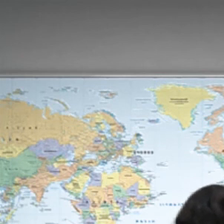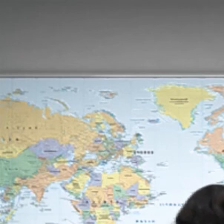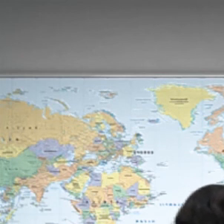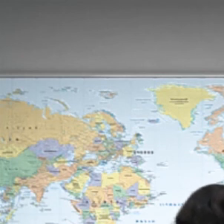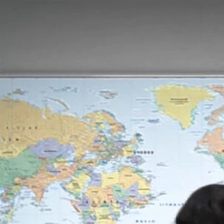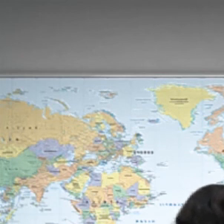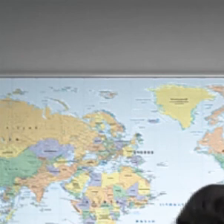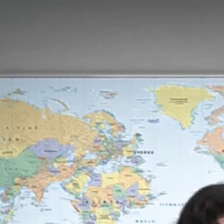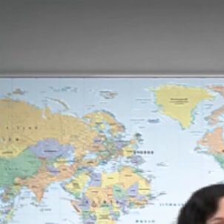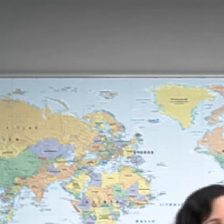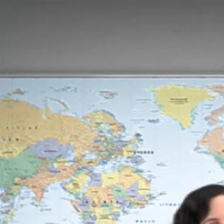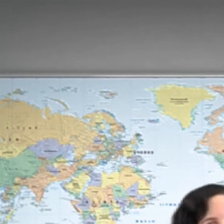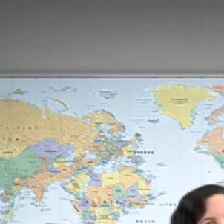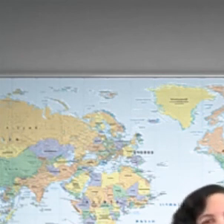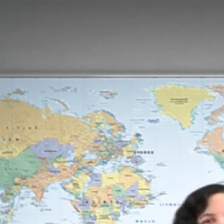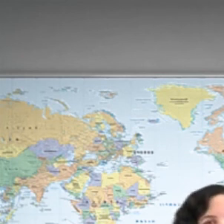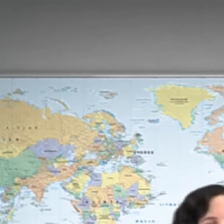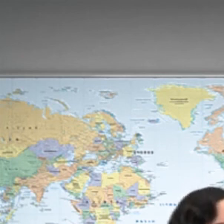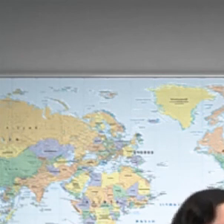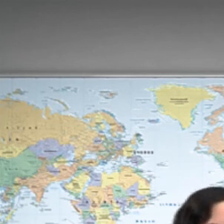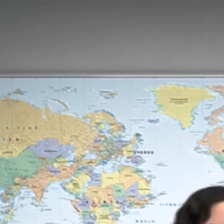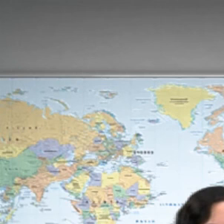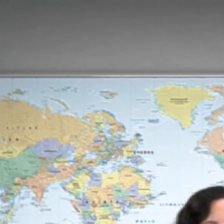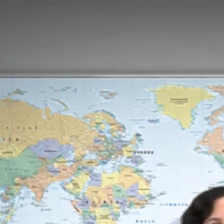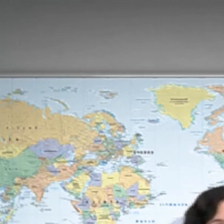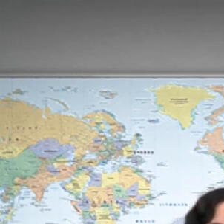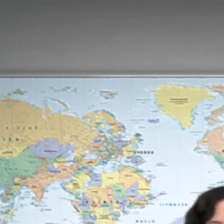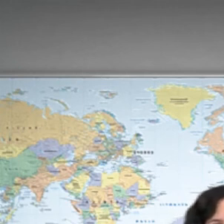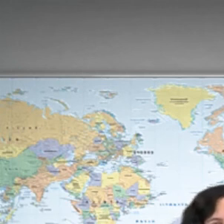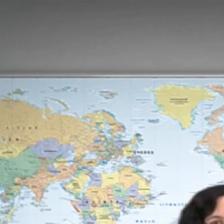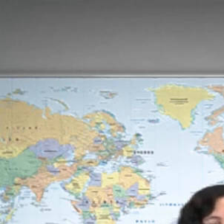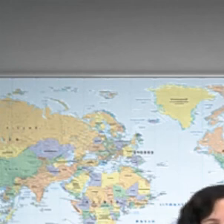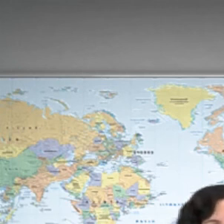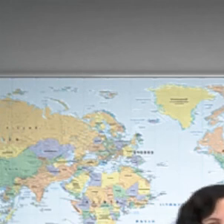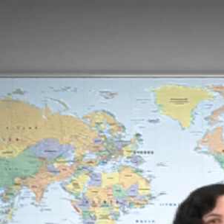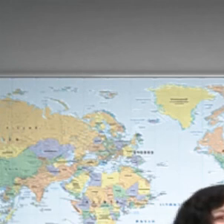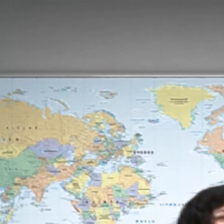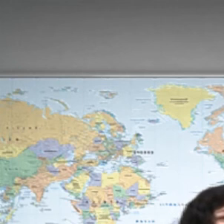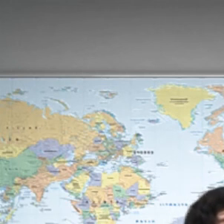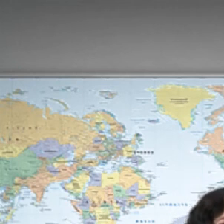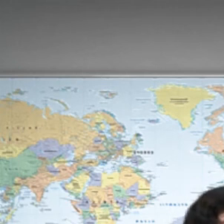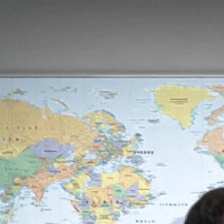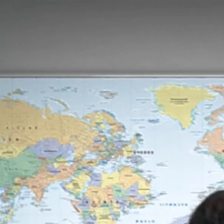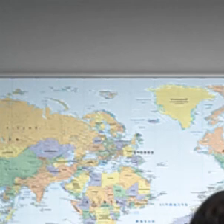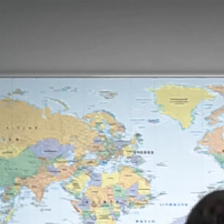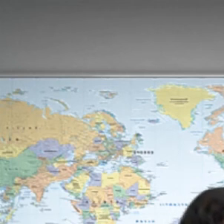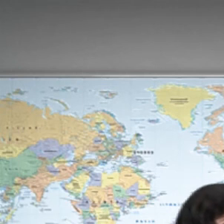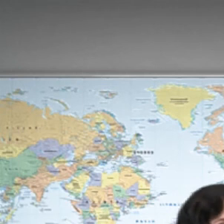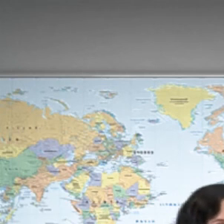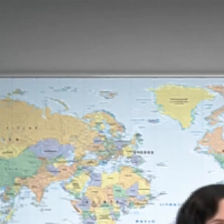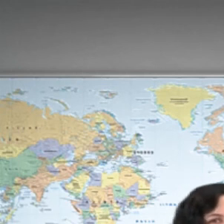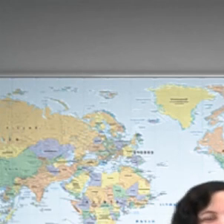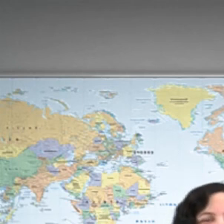e-learning. All right. Yeah. Awesome. There you have it from your lovely teacher and me, Elizabeth. It was a pleasure for us to give you some information today. And